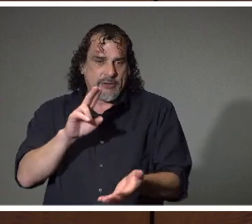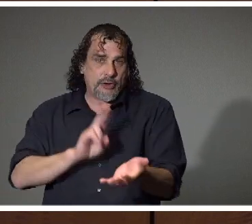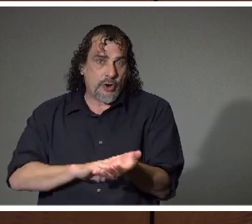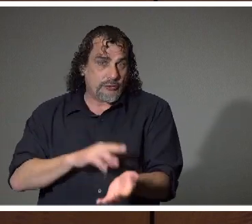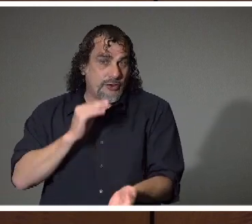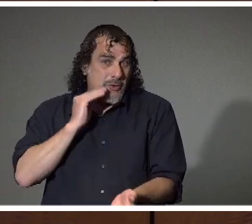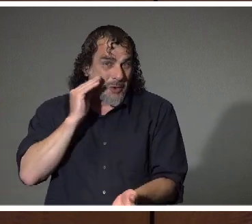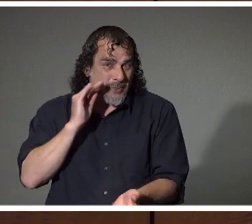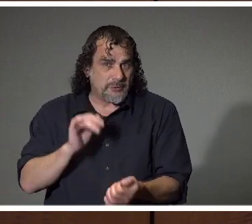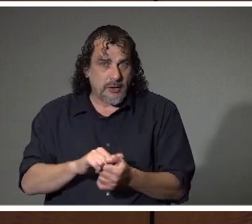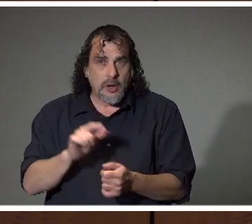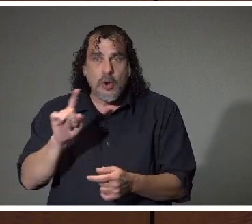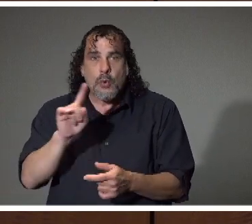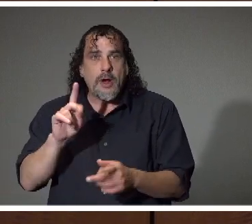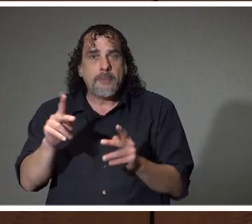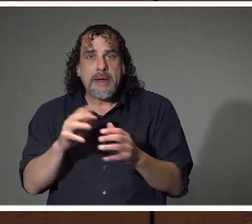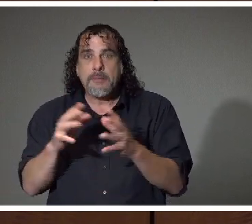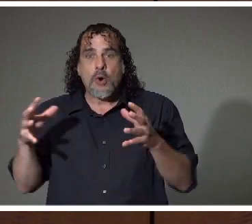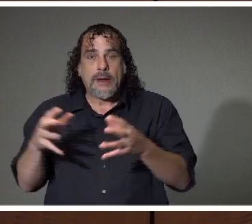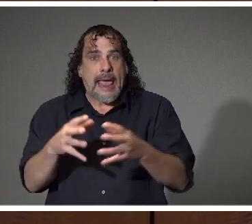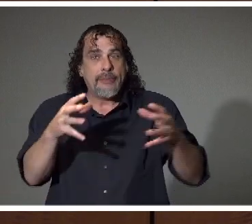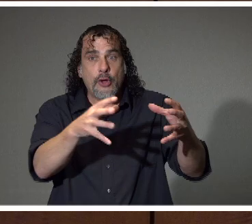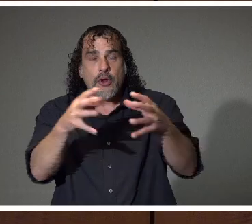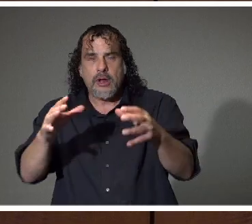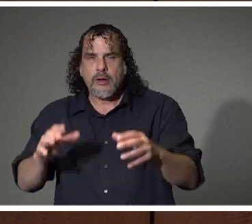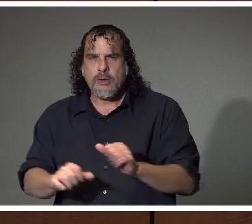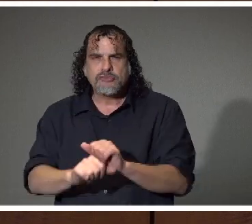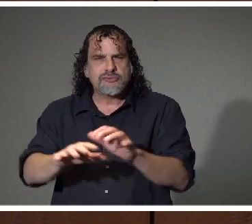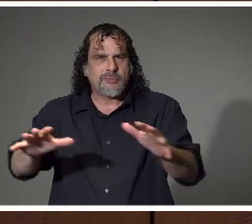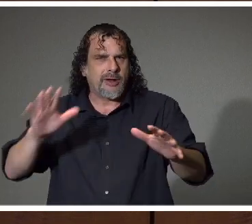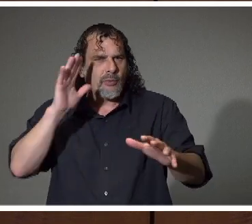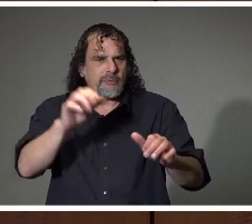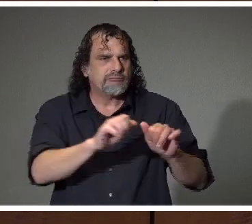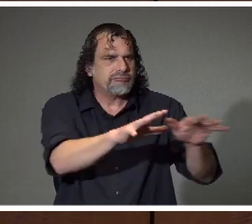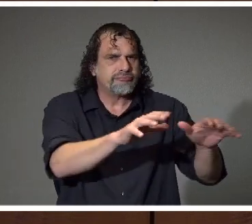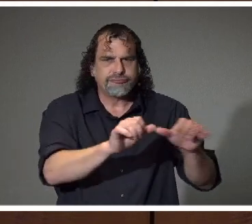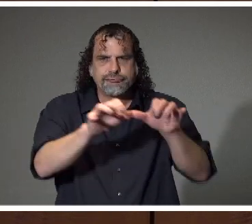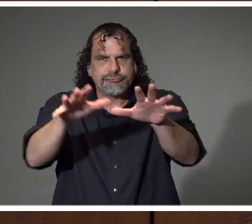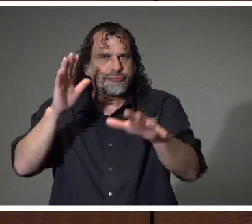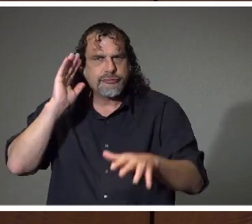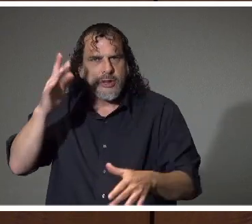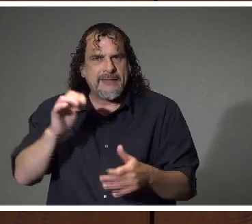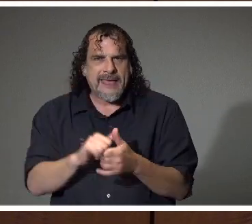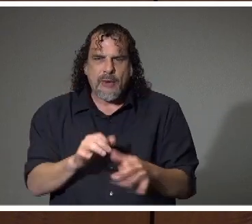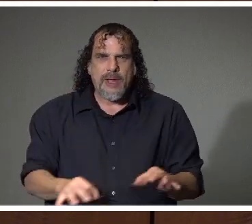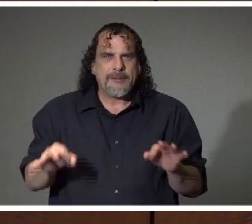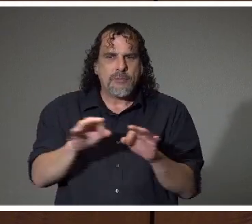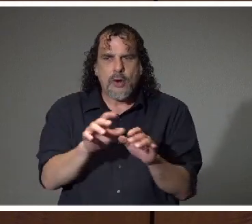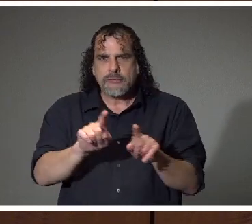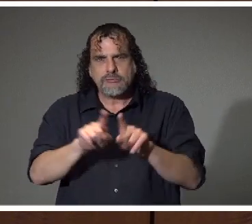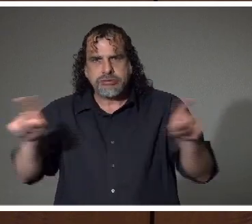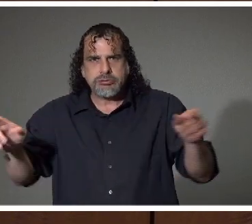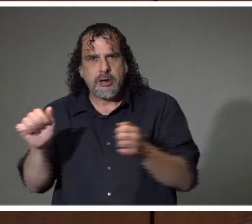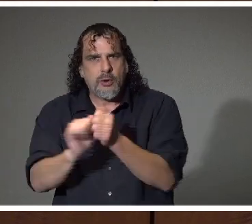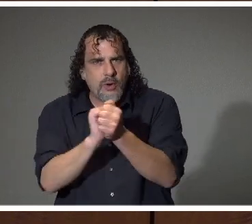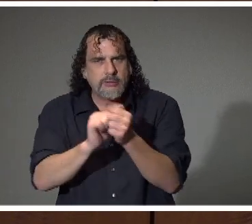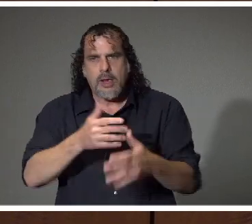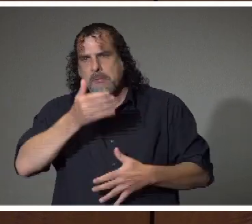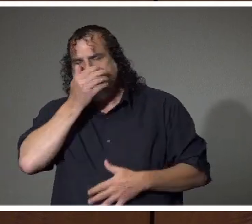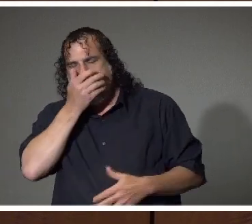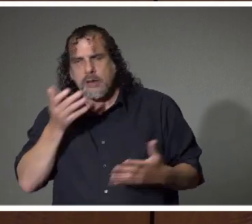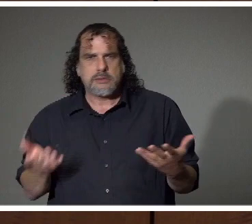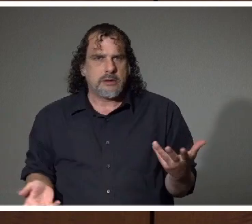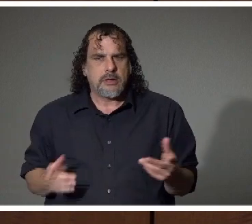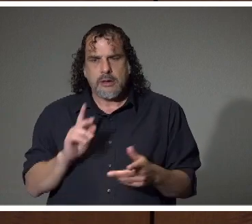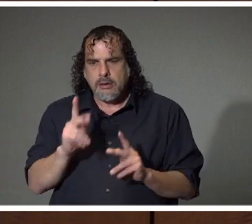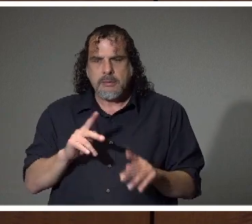where people gather, cases will spread. And that's why it's so very important for all the social distancing, hand hygiene, masks, people